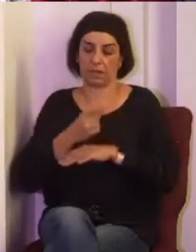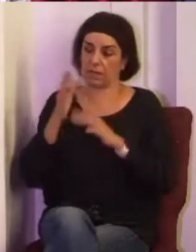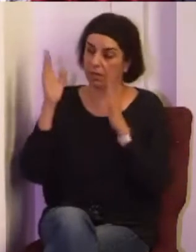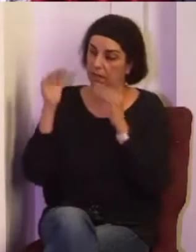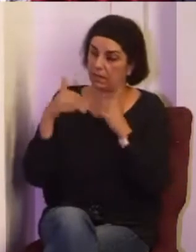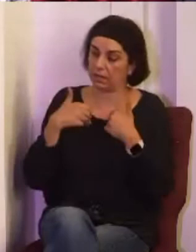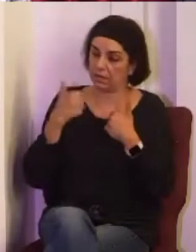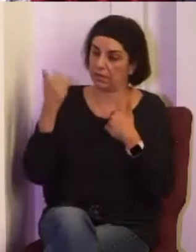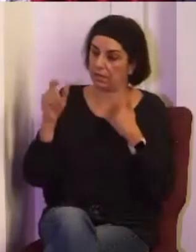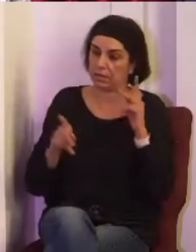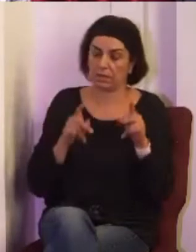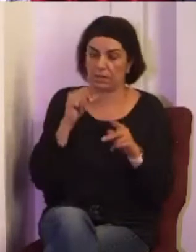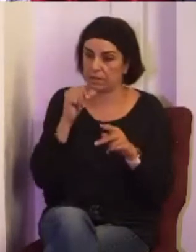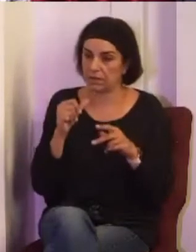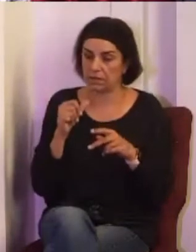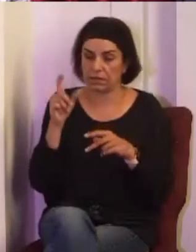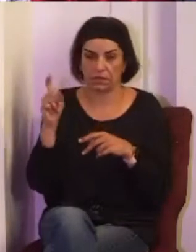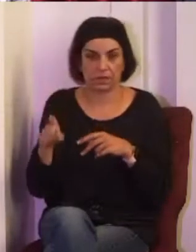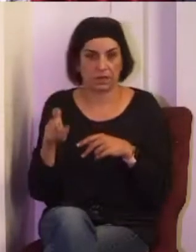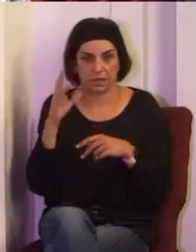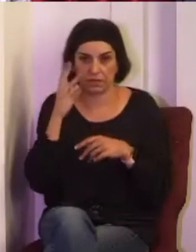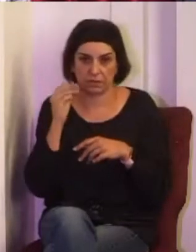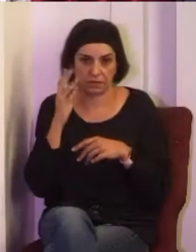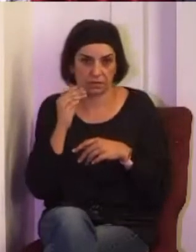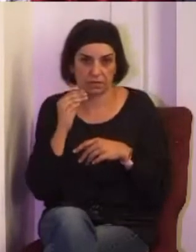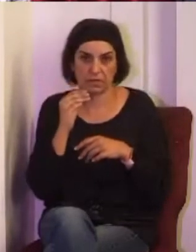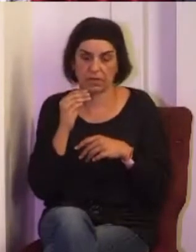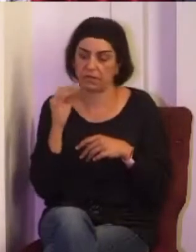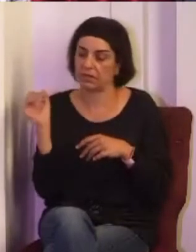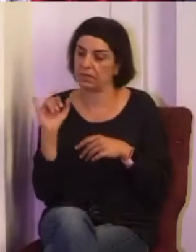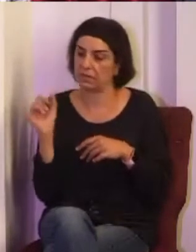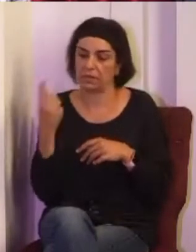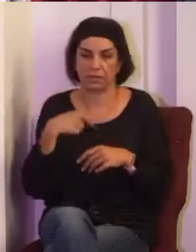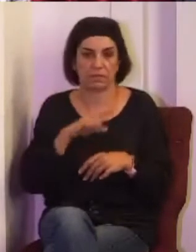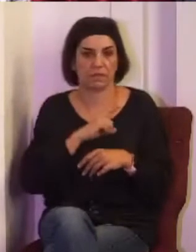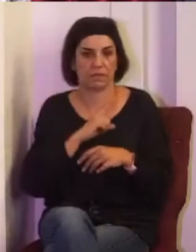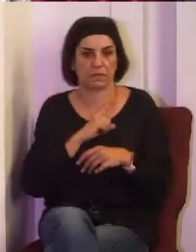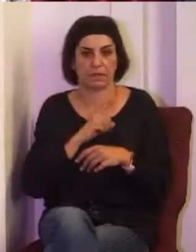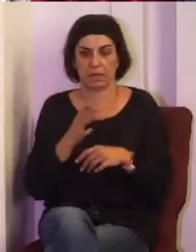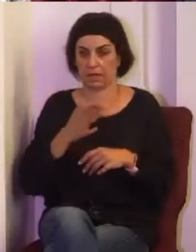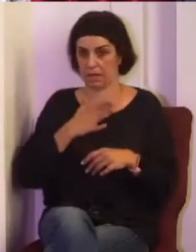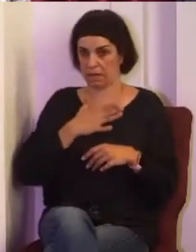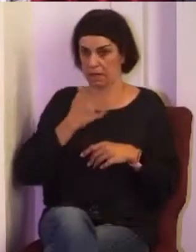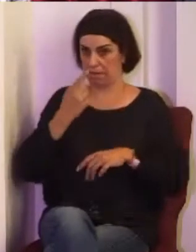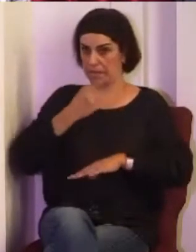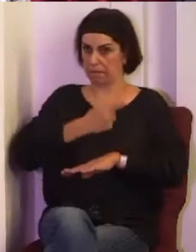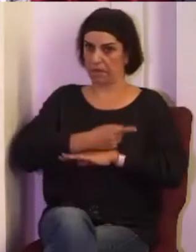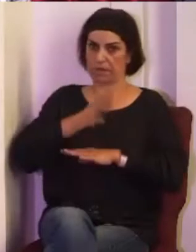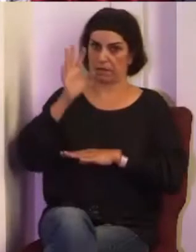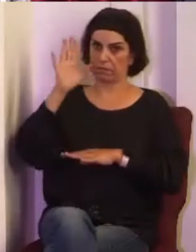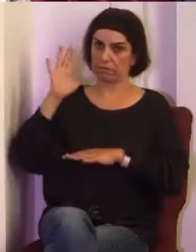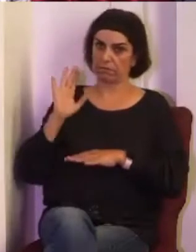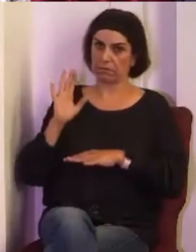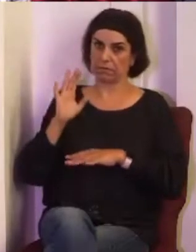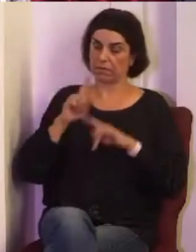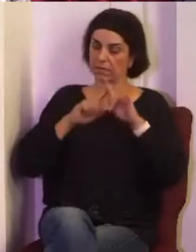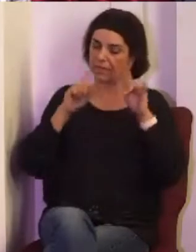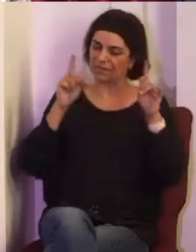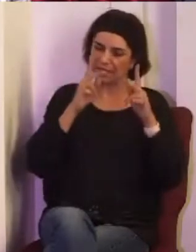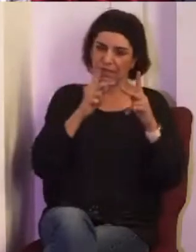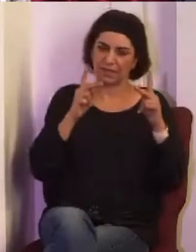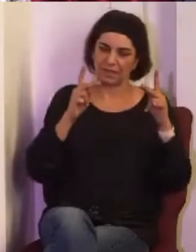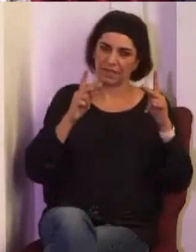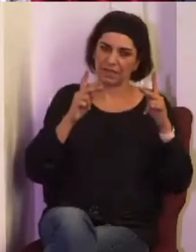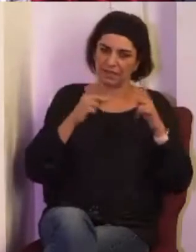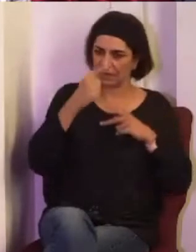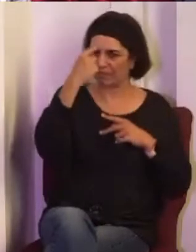in my day, I'm just telling you, we were in a different place. Not geographically, but we